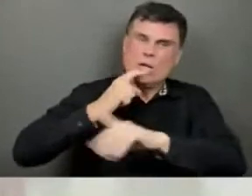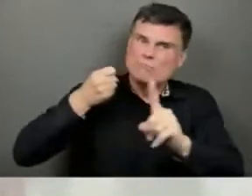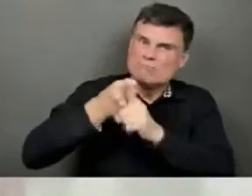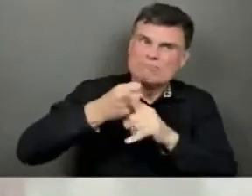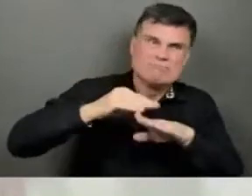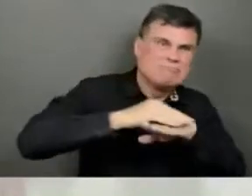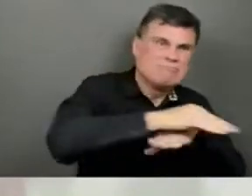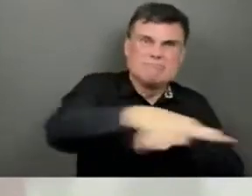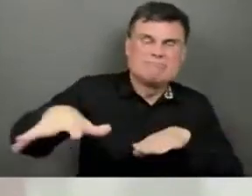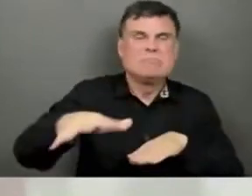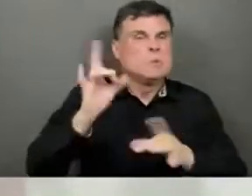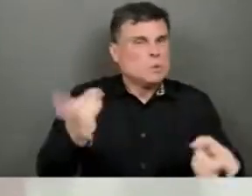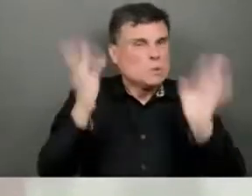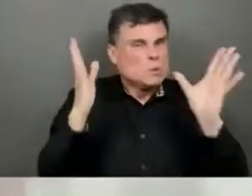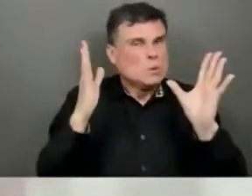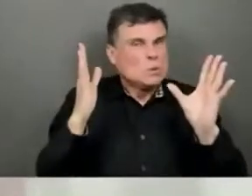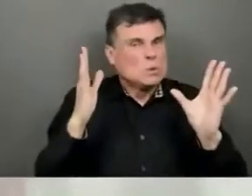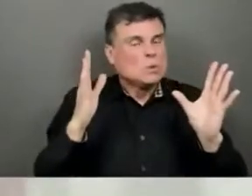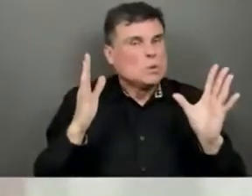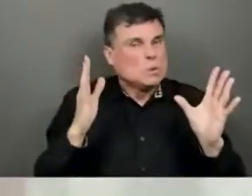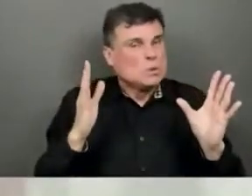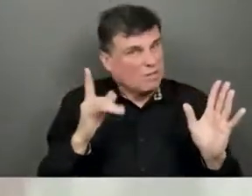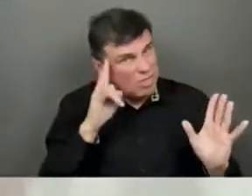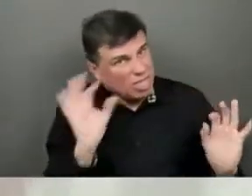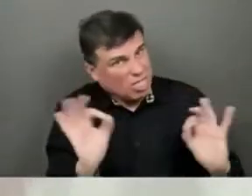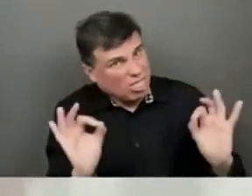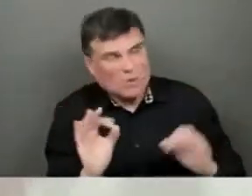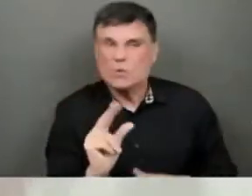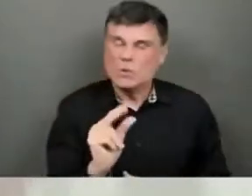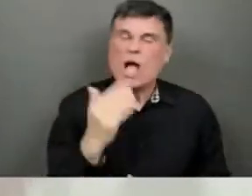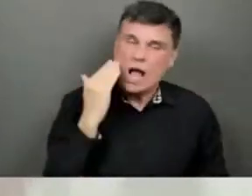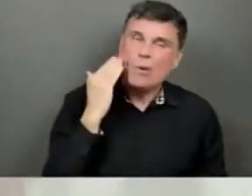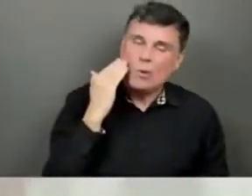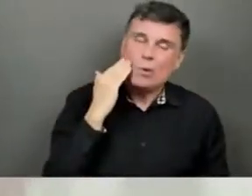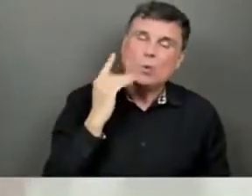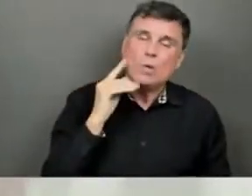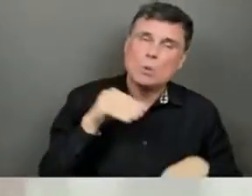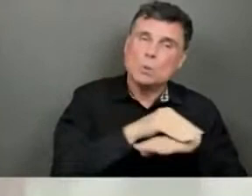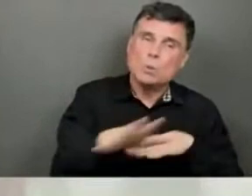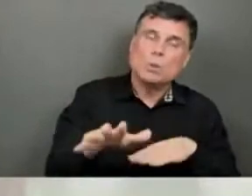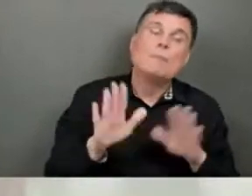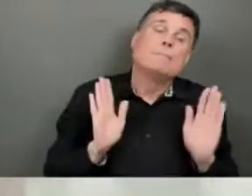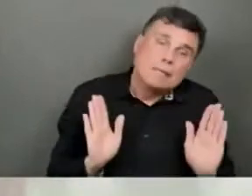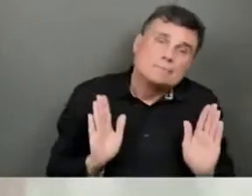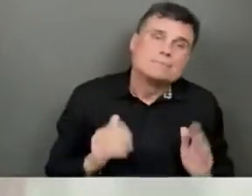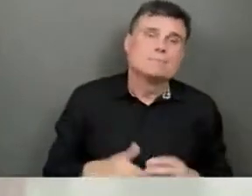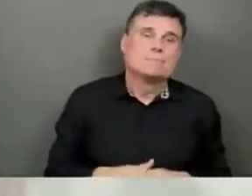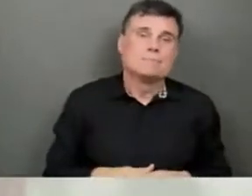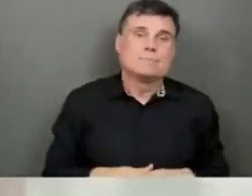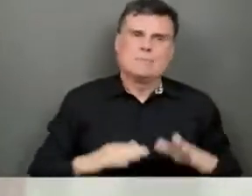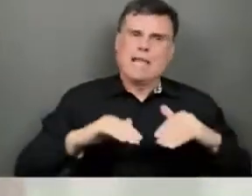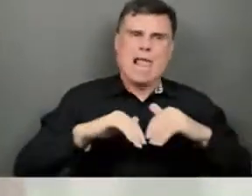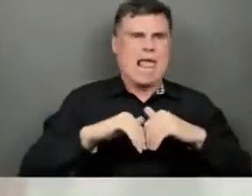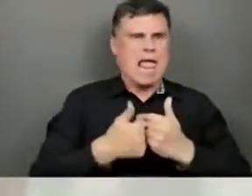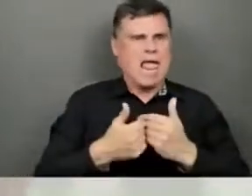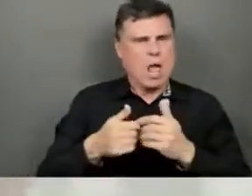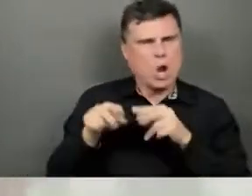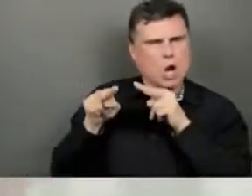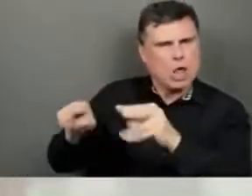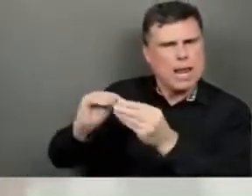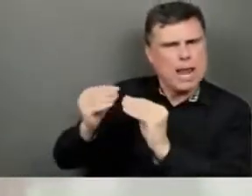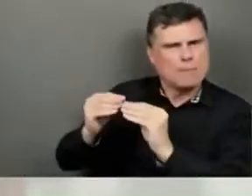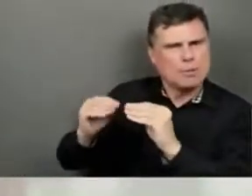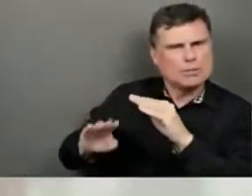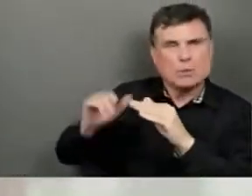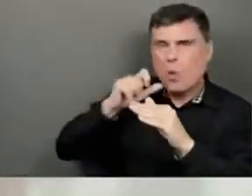people always that are affected. And how do we do? And I recognize the harms that